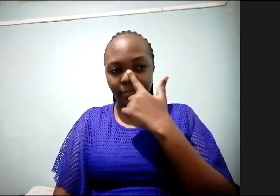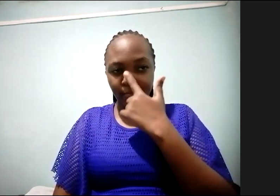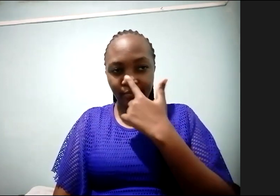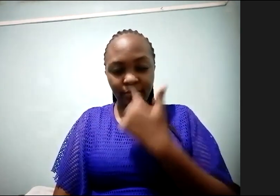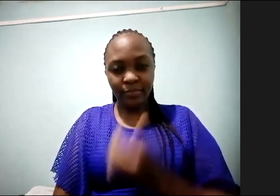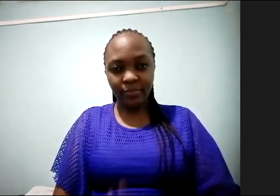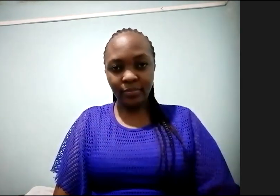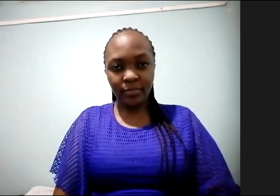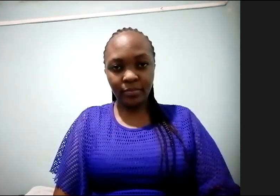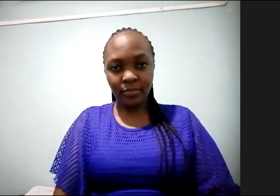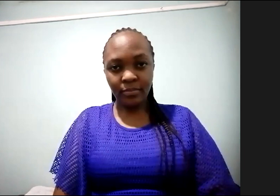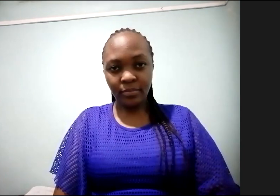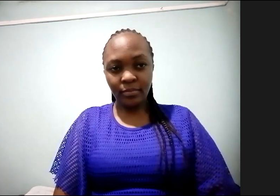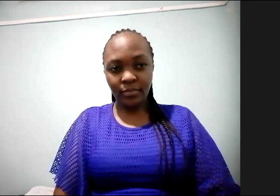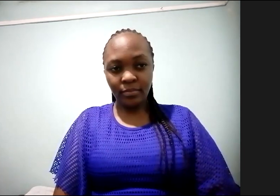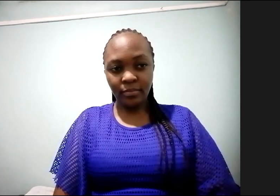Hi.